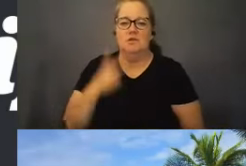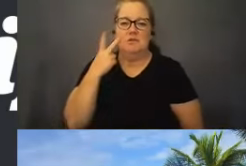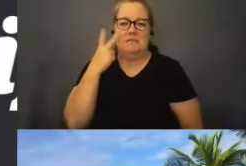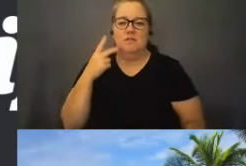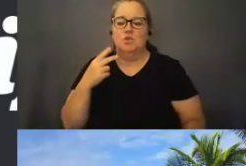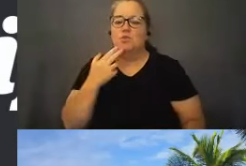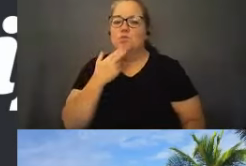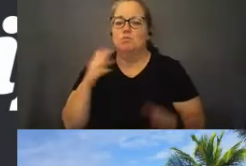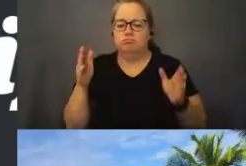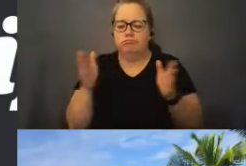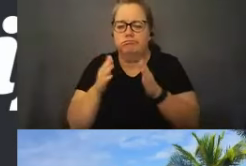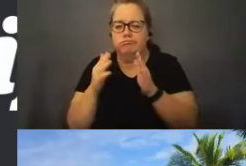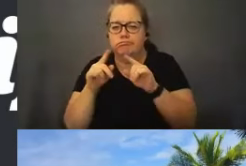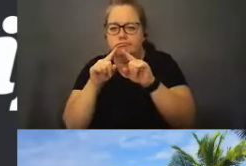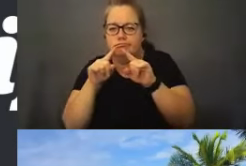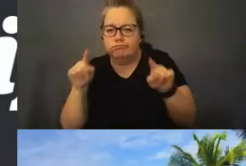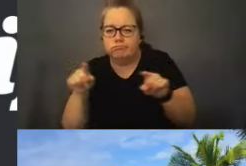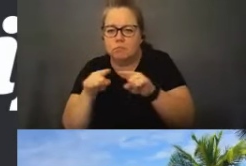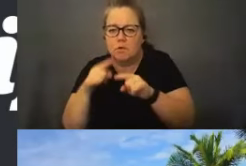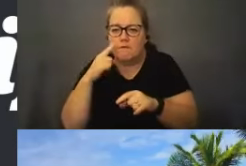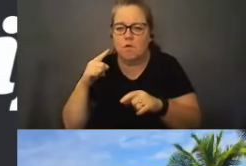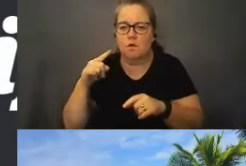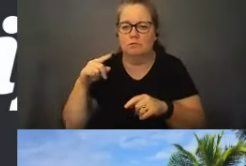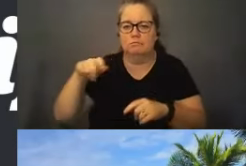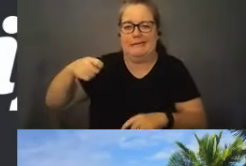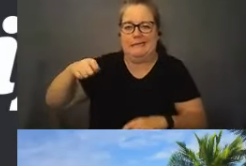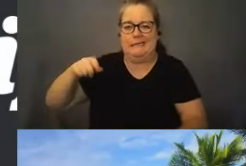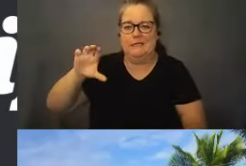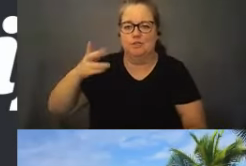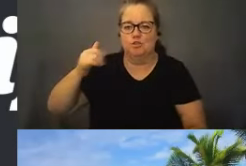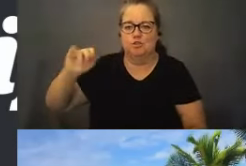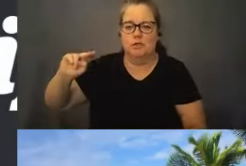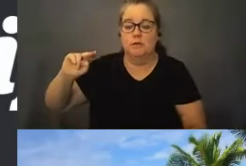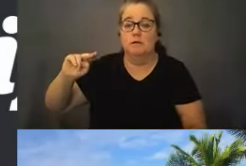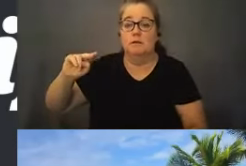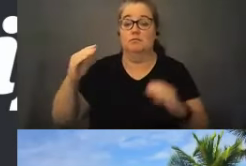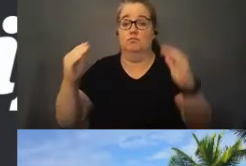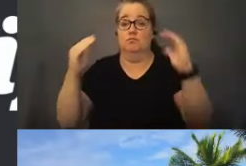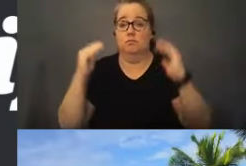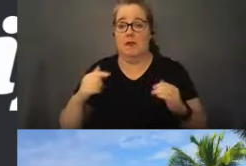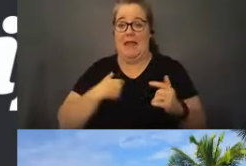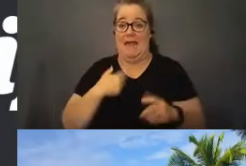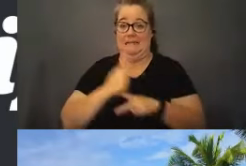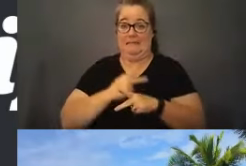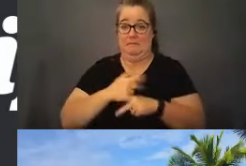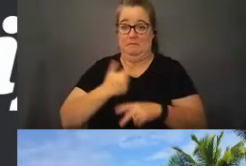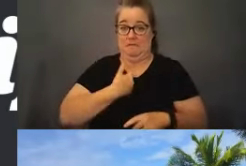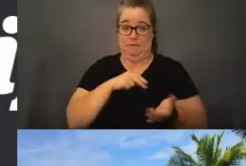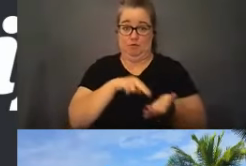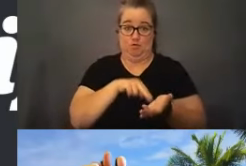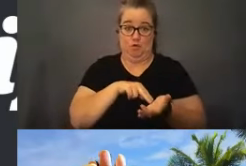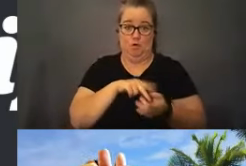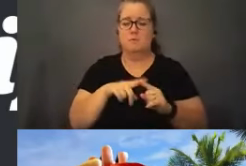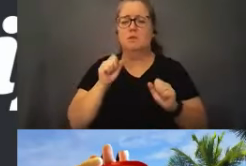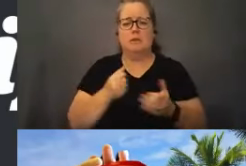keychain pouch. Very easy. So then the next thing, the one that I keep, because I'm a nurse, but anyone also can buy